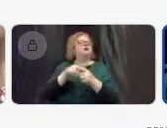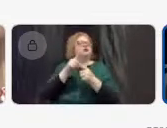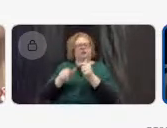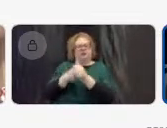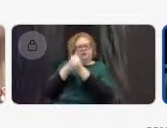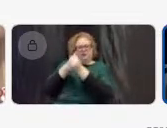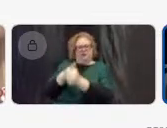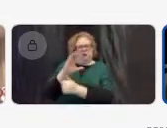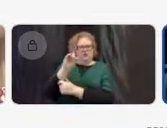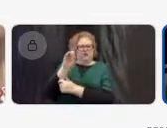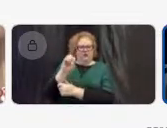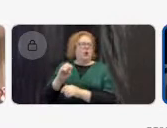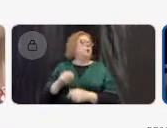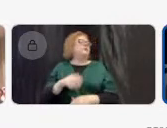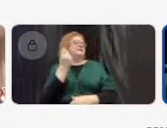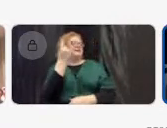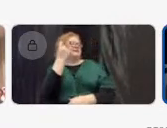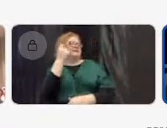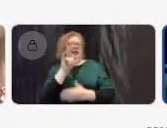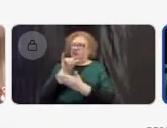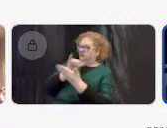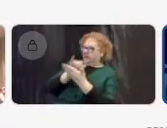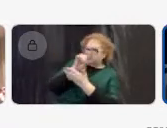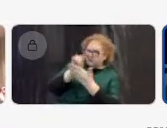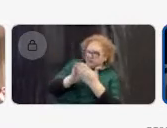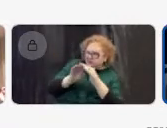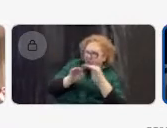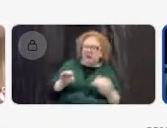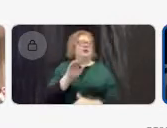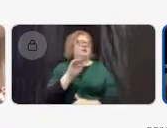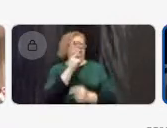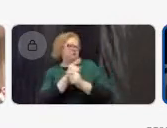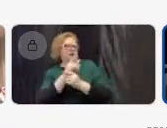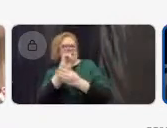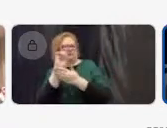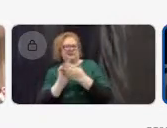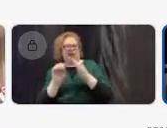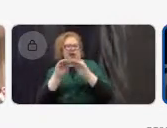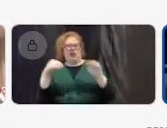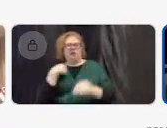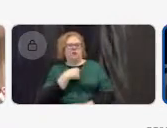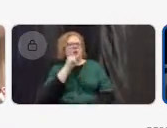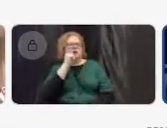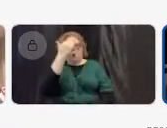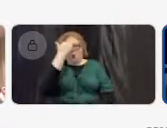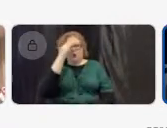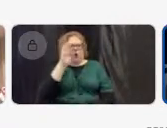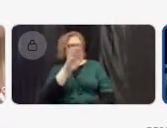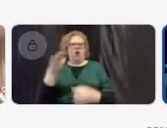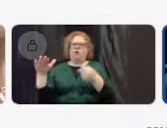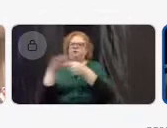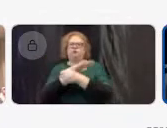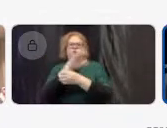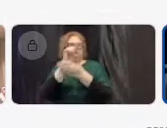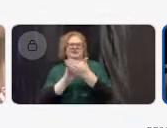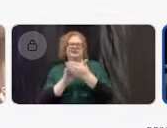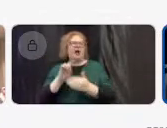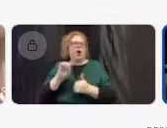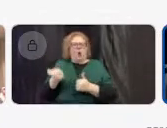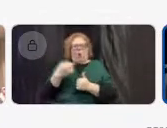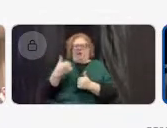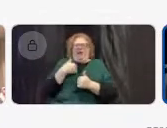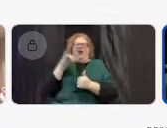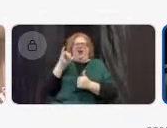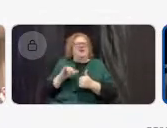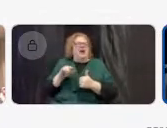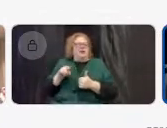at the design level. We don't know right now their full design. We have preliminary, and it is just that, it's preliminary.